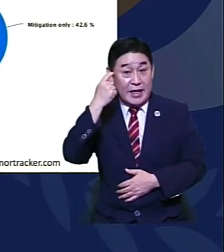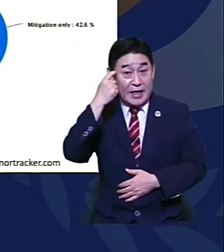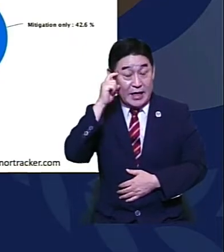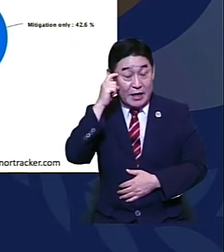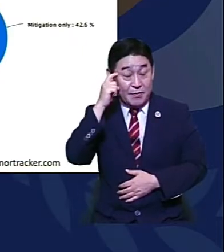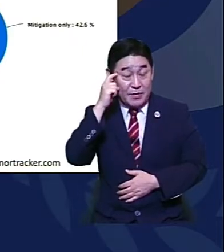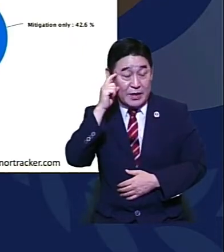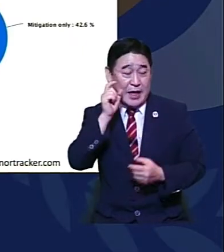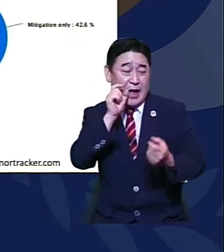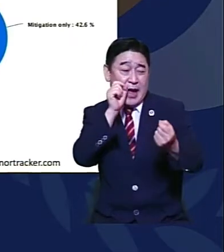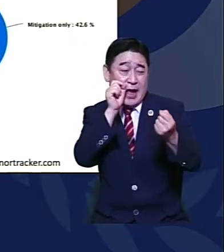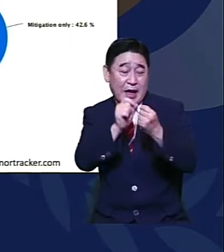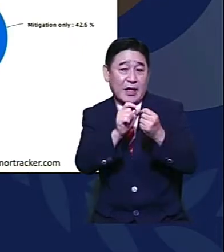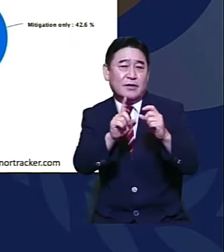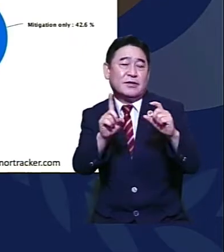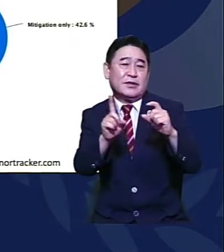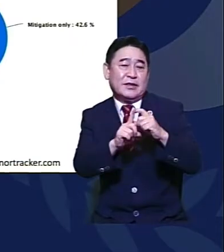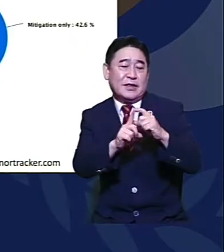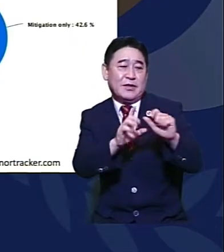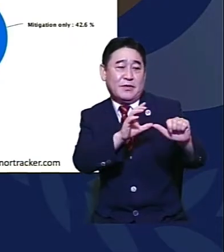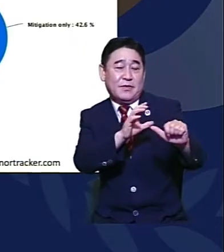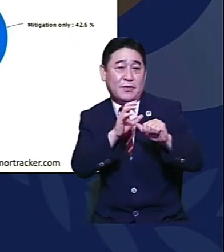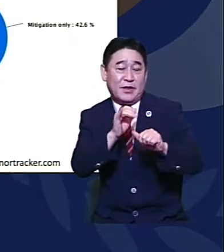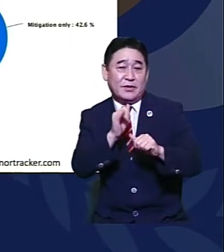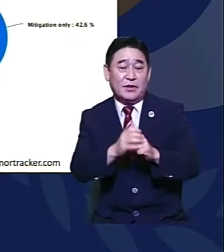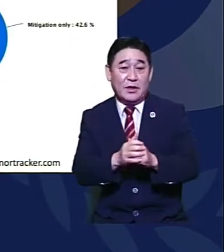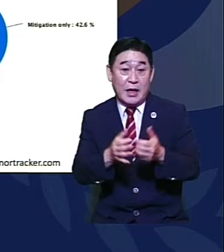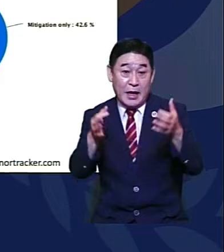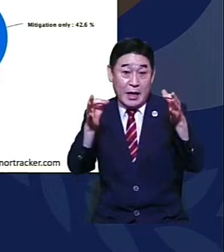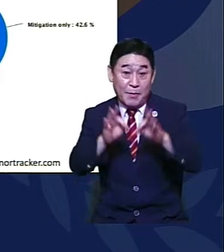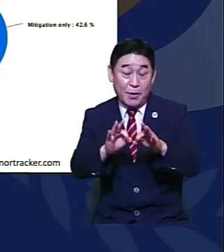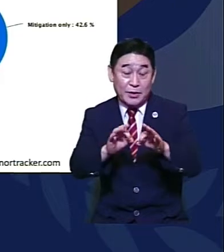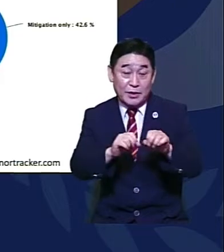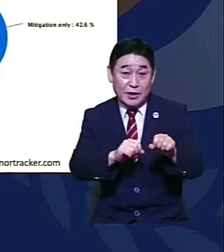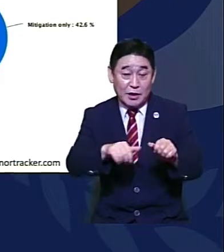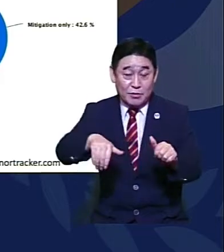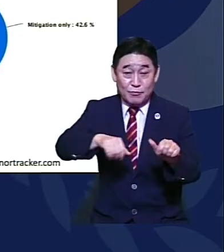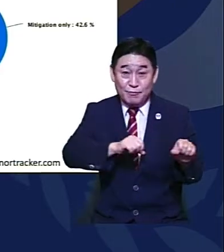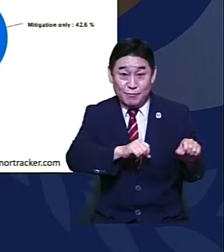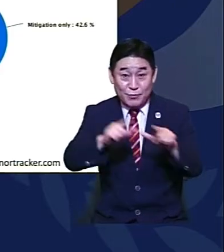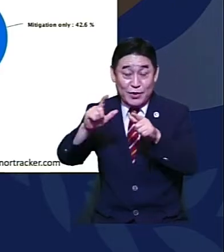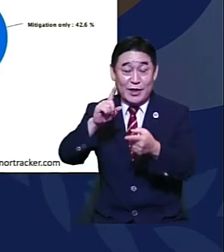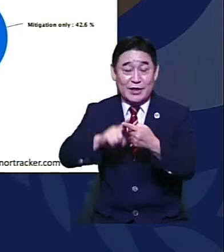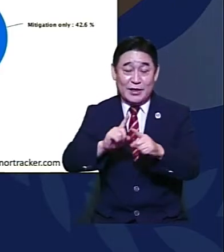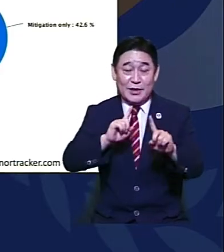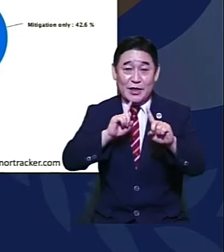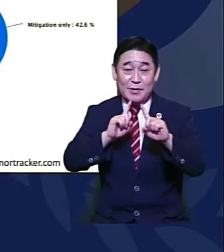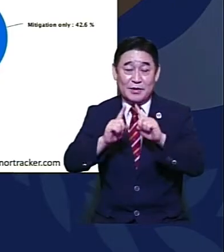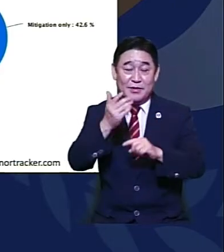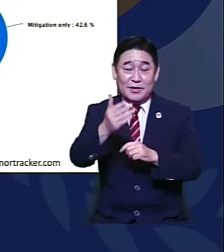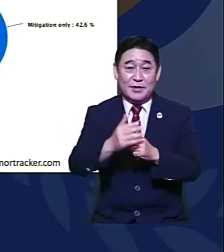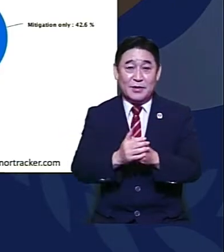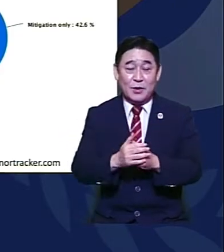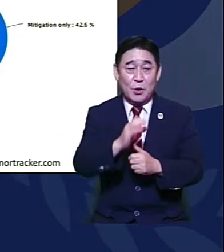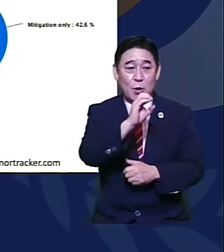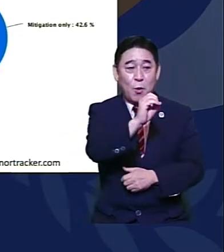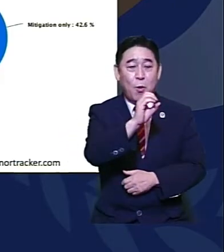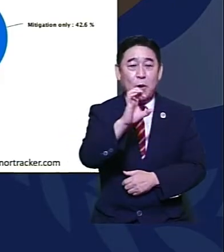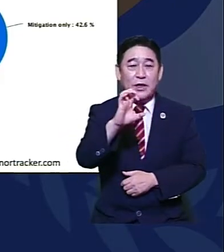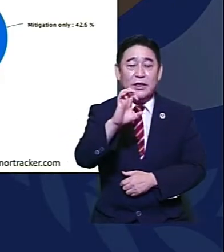Let's move on funding trends. If you look at the total bilateral